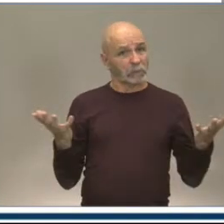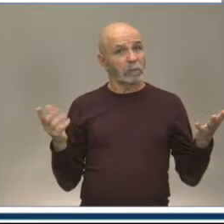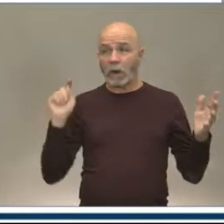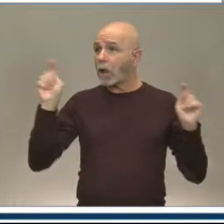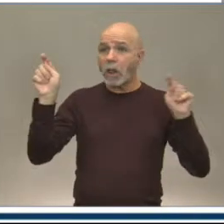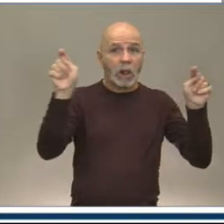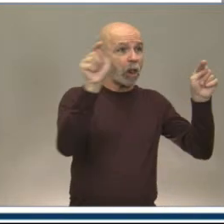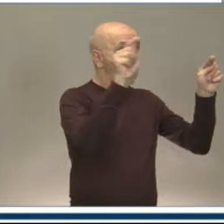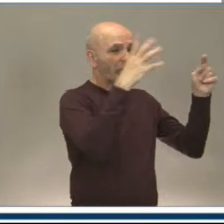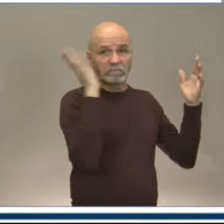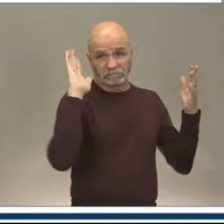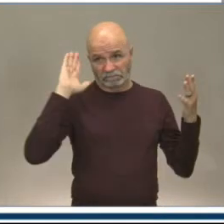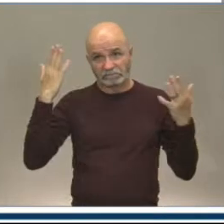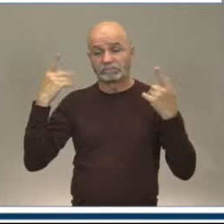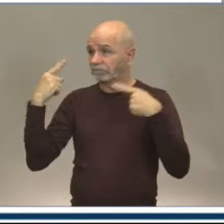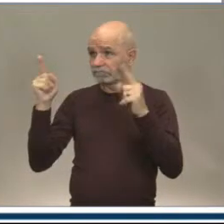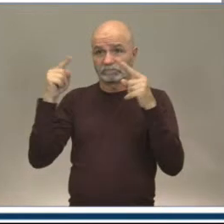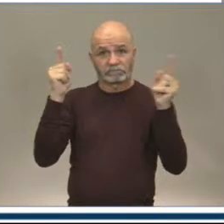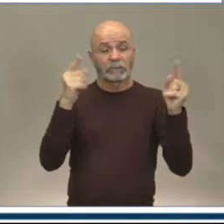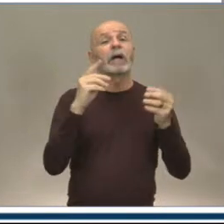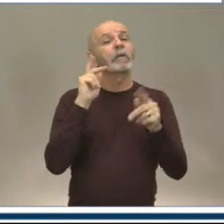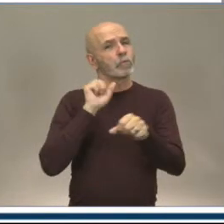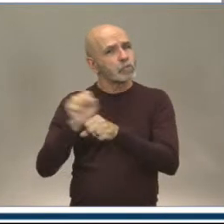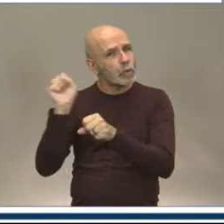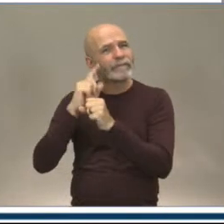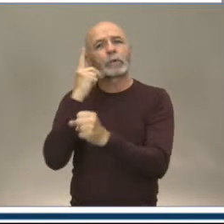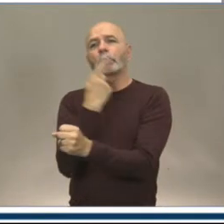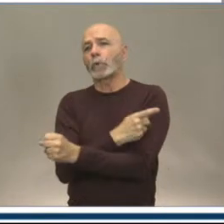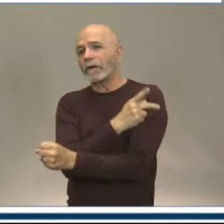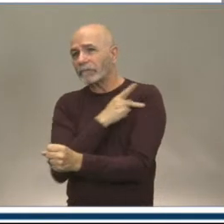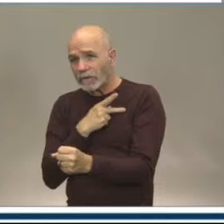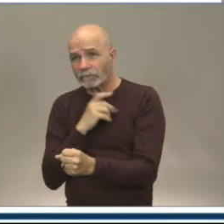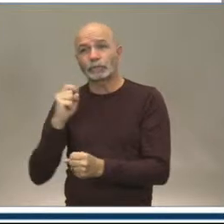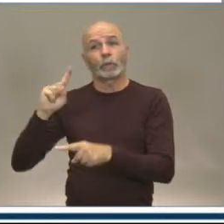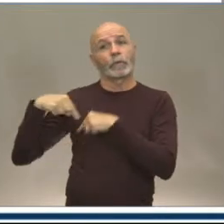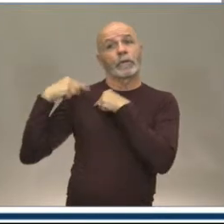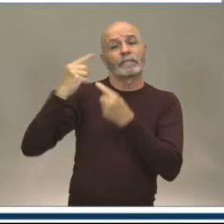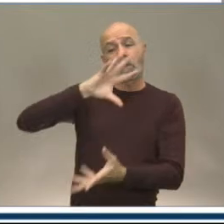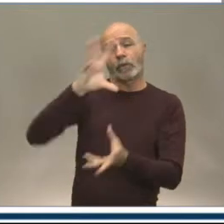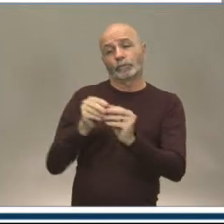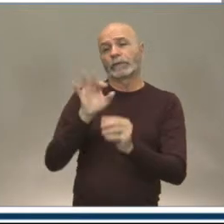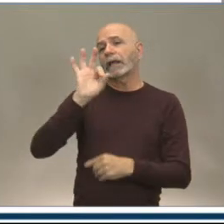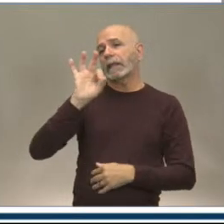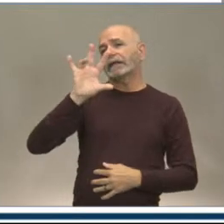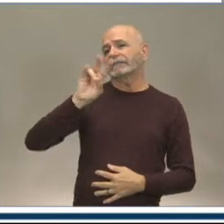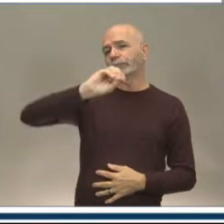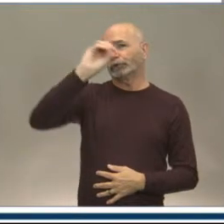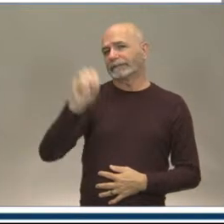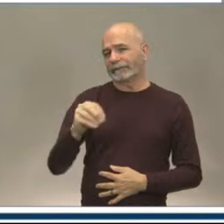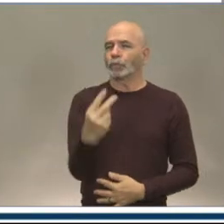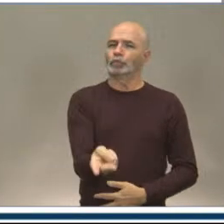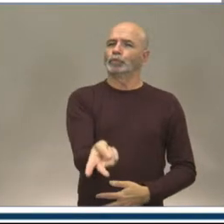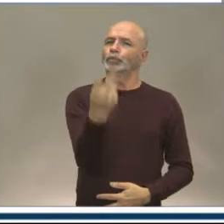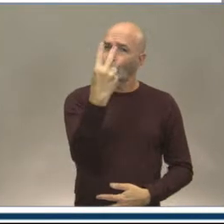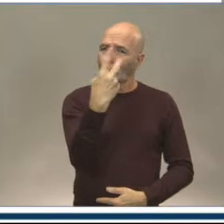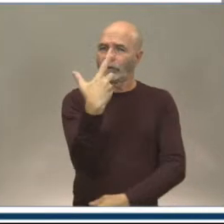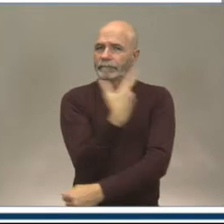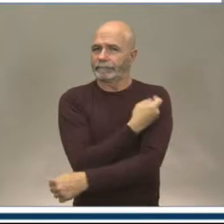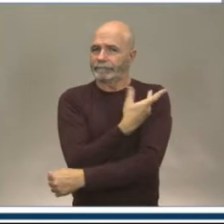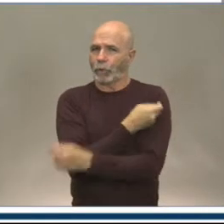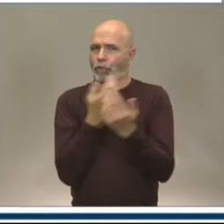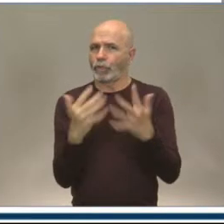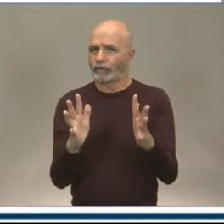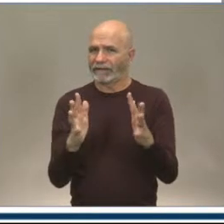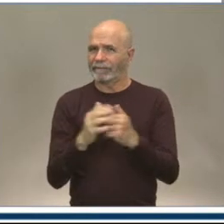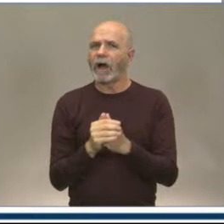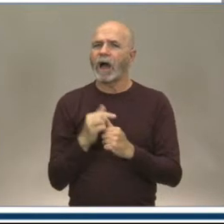work for the province of Nova Scotia, 97% of those who have reported are fully vaccinated. So those are